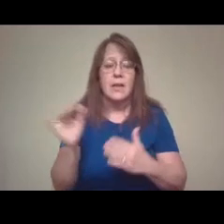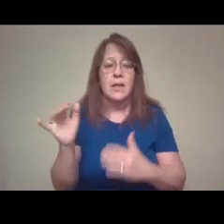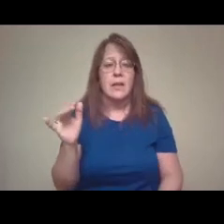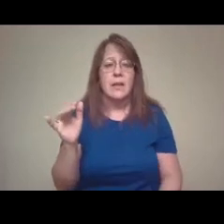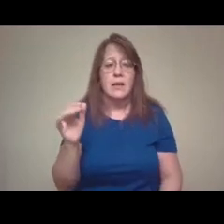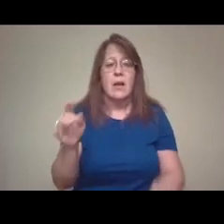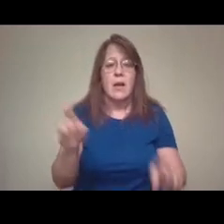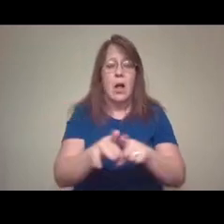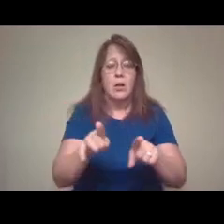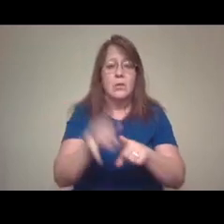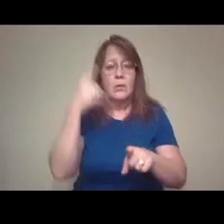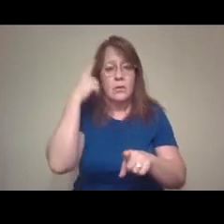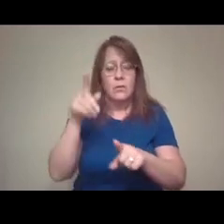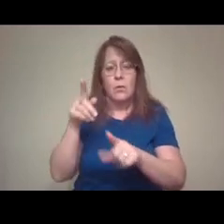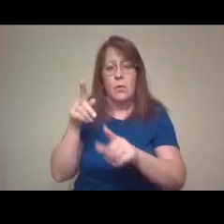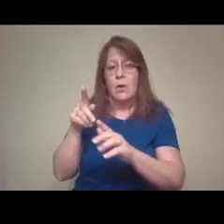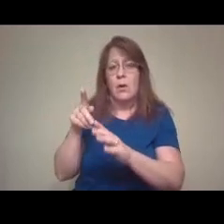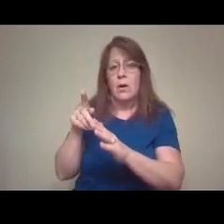for suicidality.